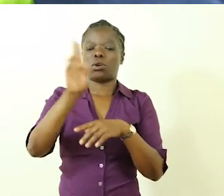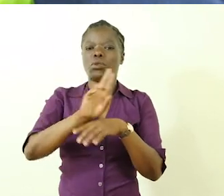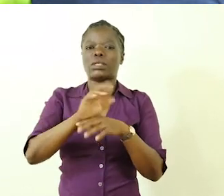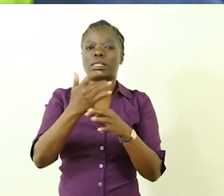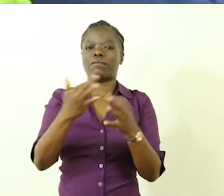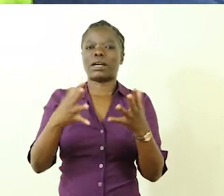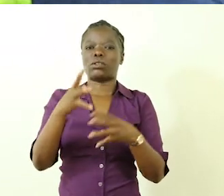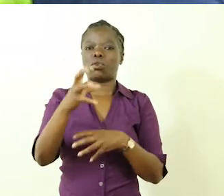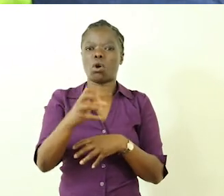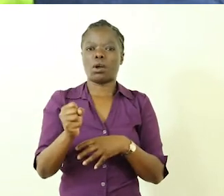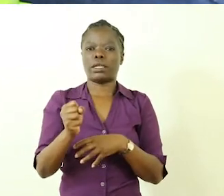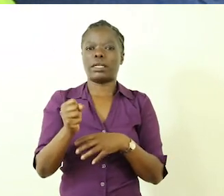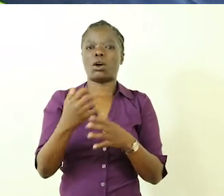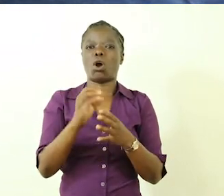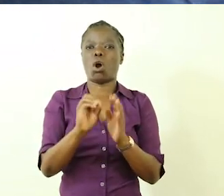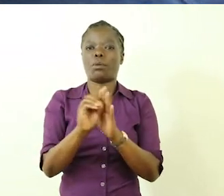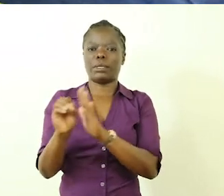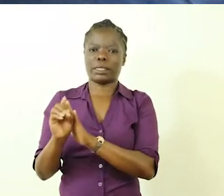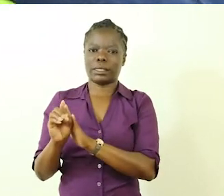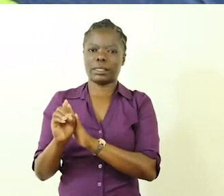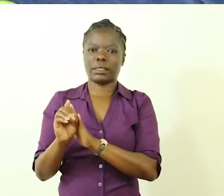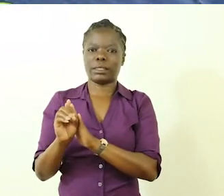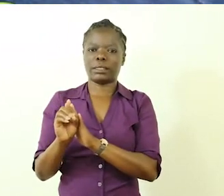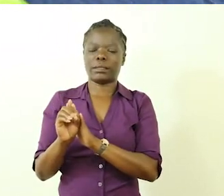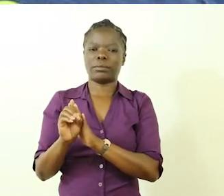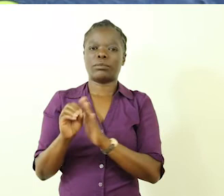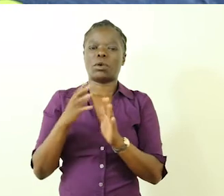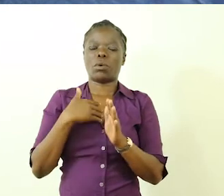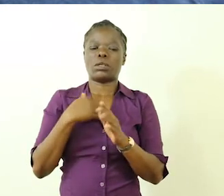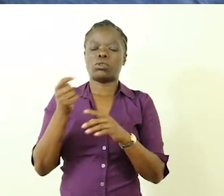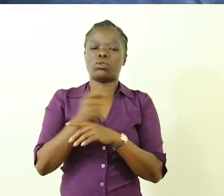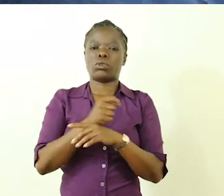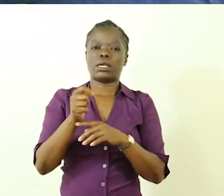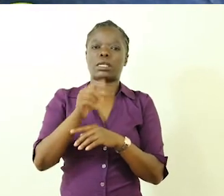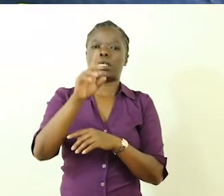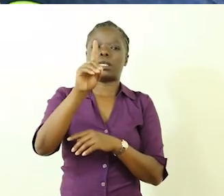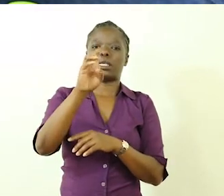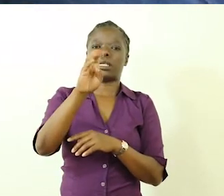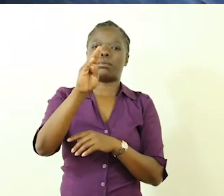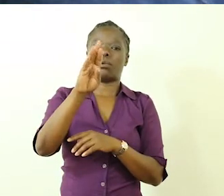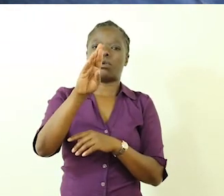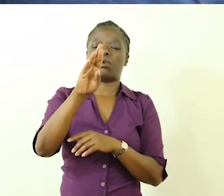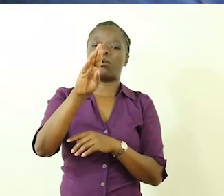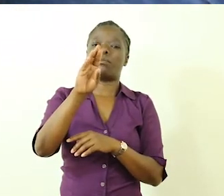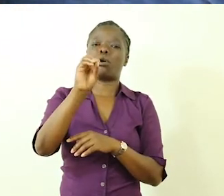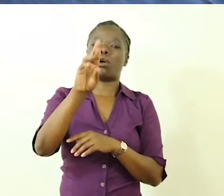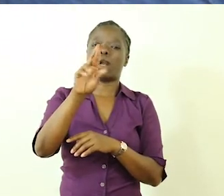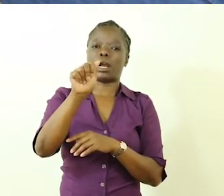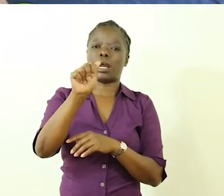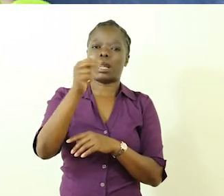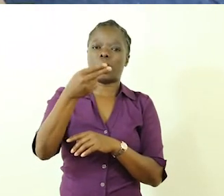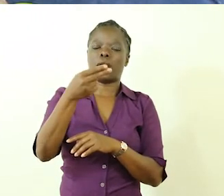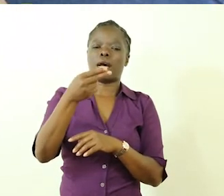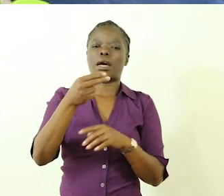uses fingers to hold objects. So I'm going to train Deborah on hand functions, that is